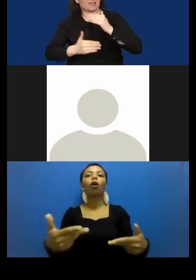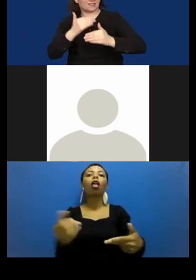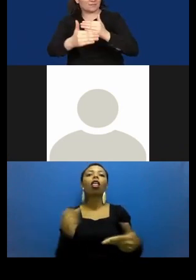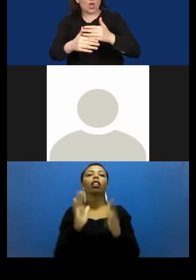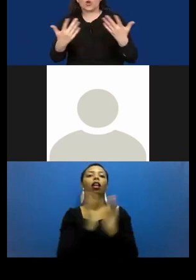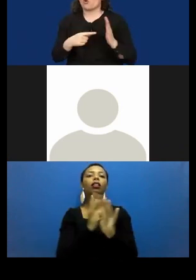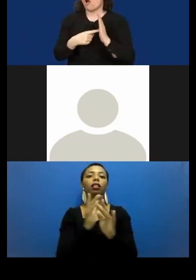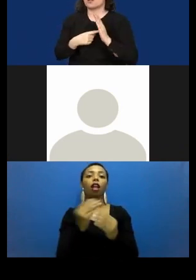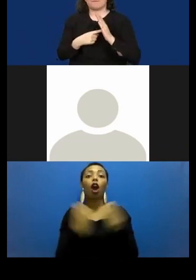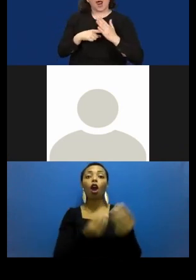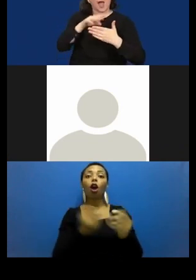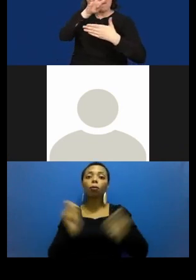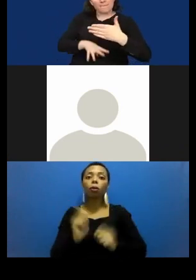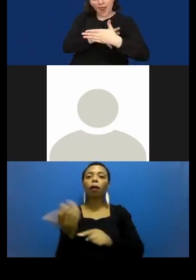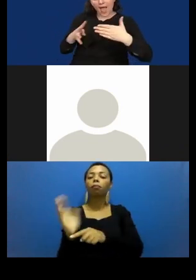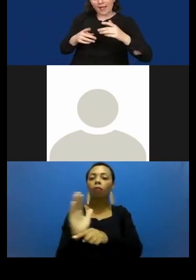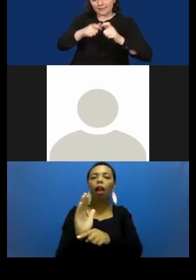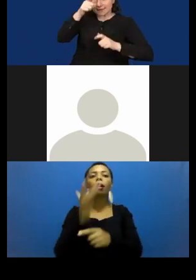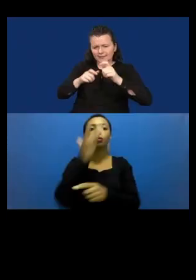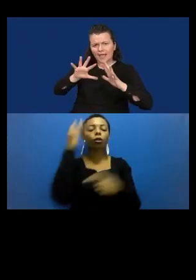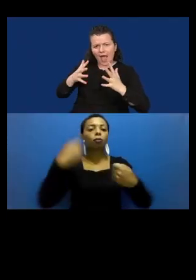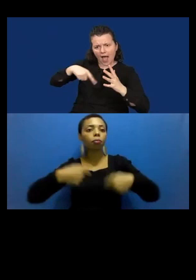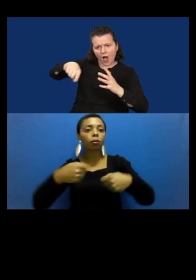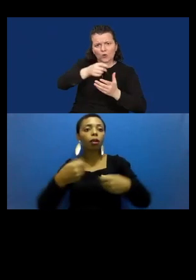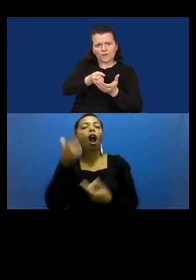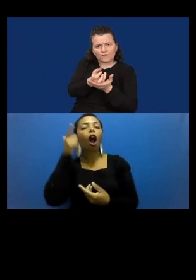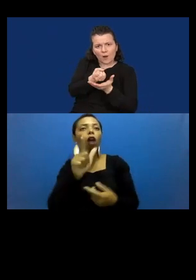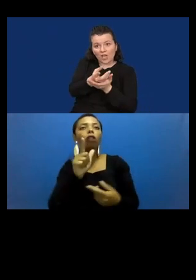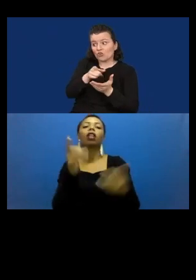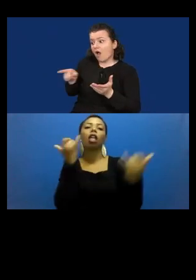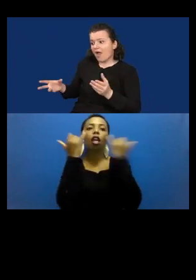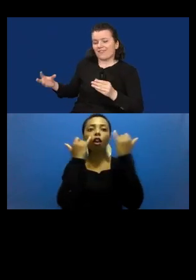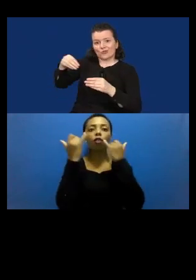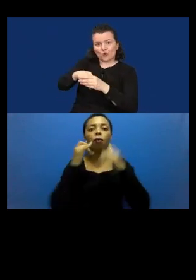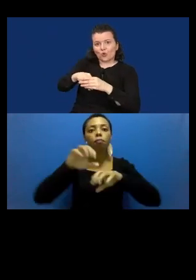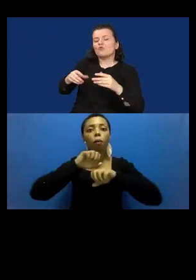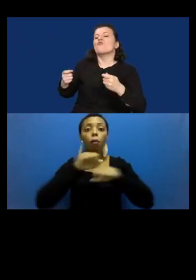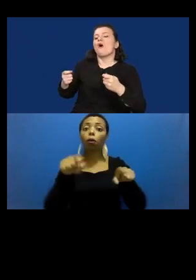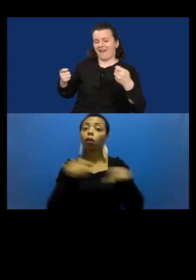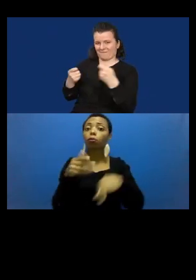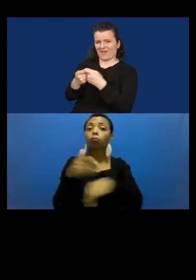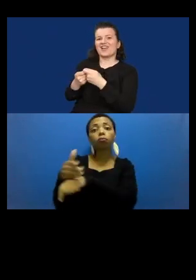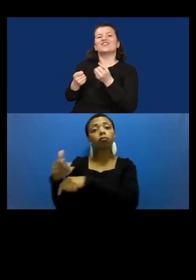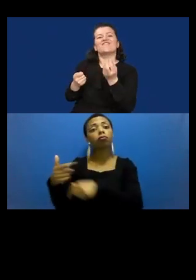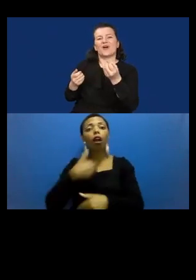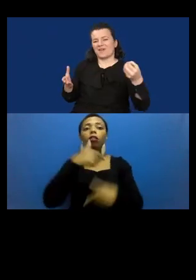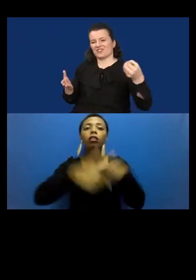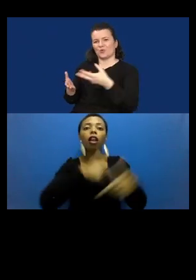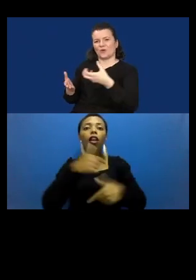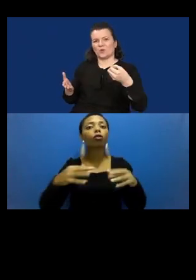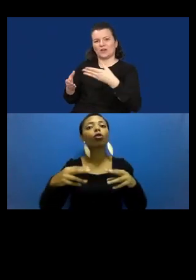concerning city planning with regard to access to information and public services are met.